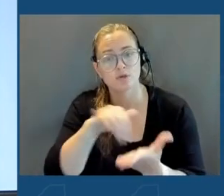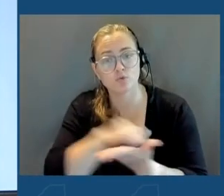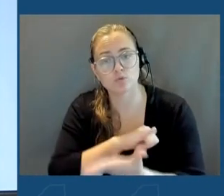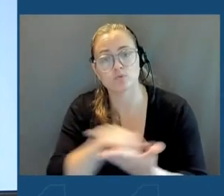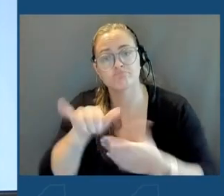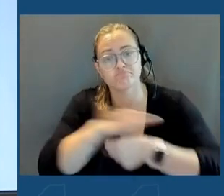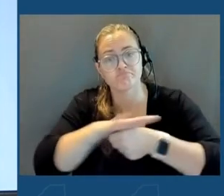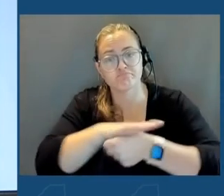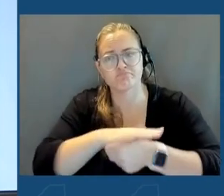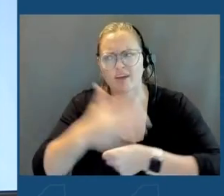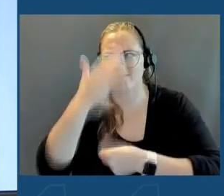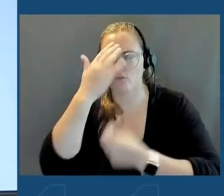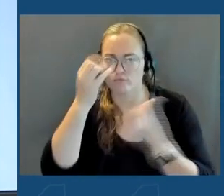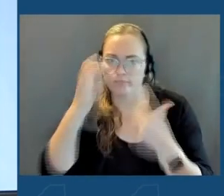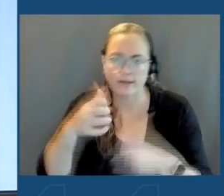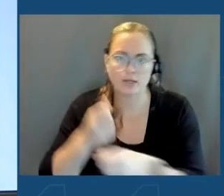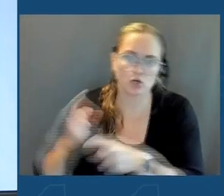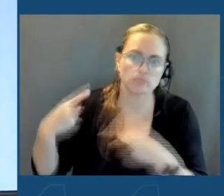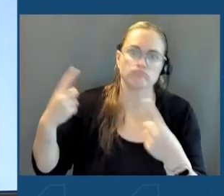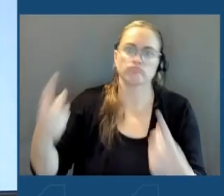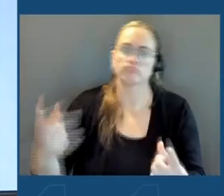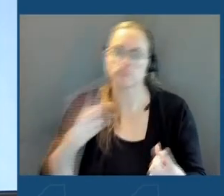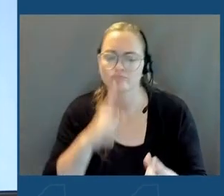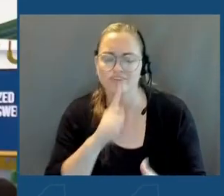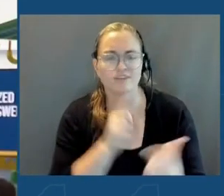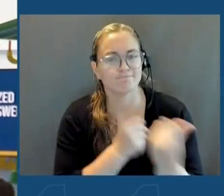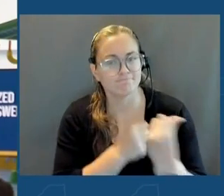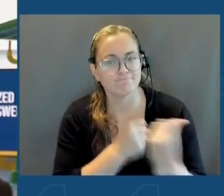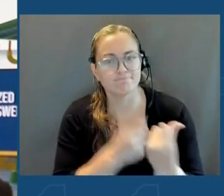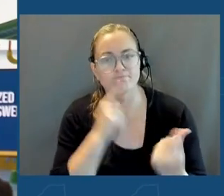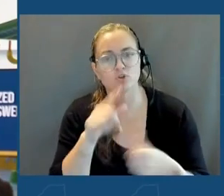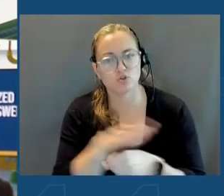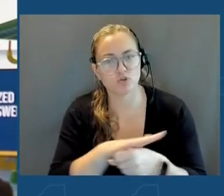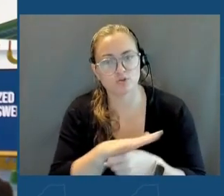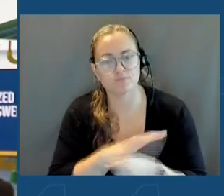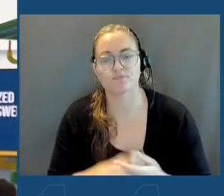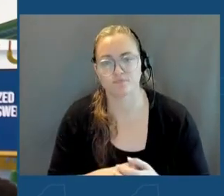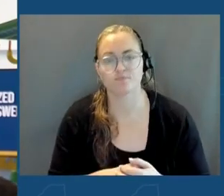as well, and again, a true believer in this region. Let's give a round of applause to Randy Wolkin.